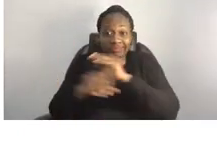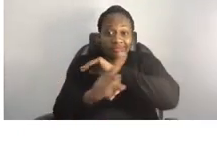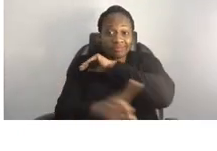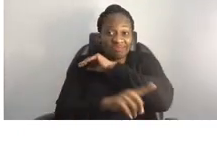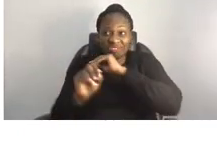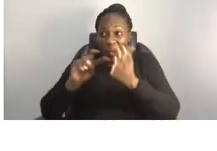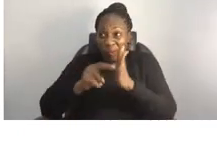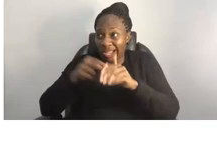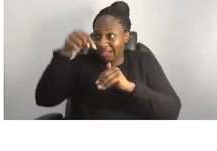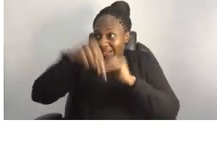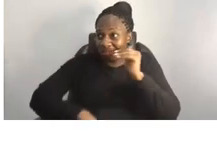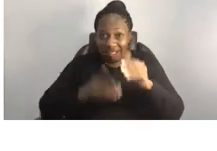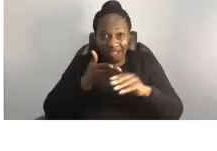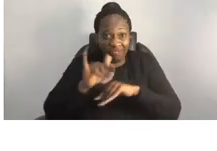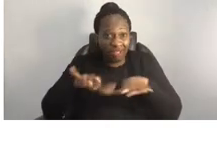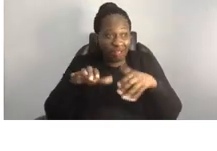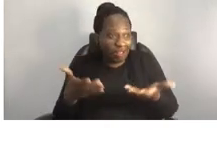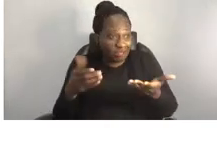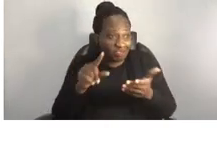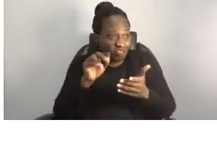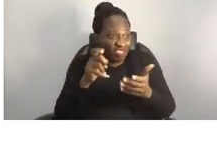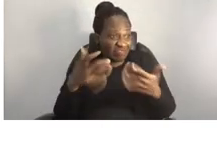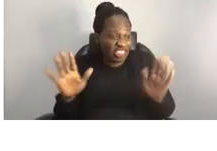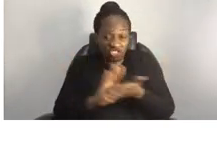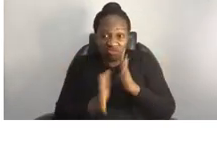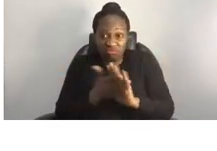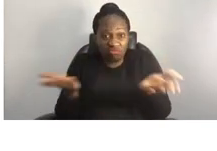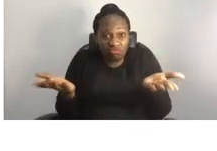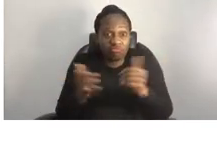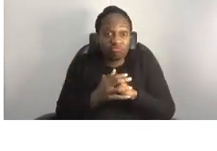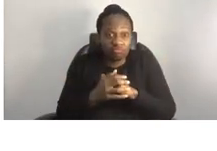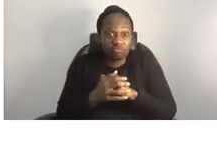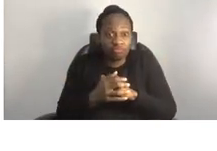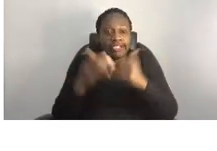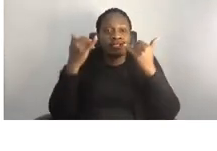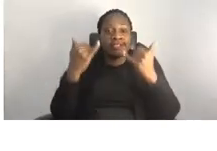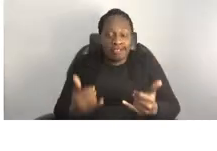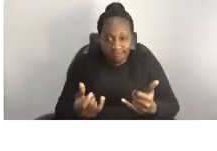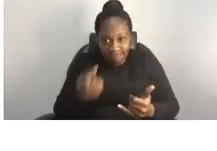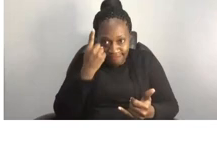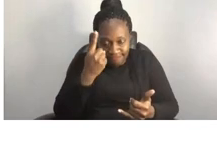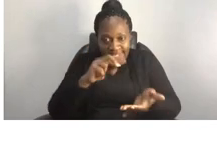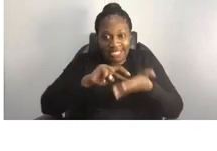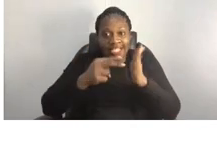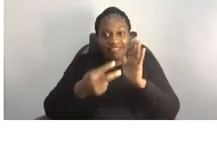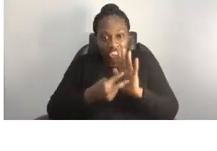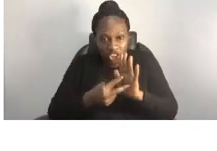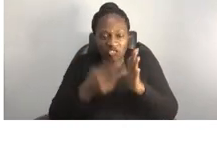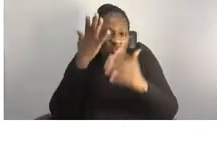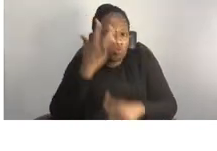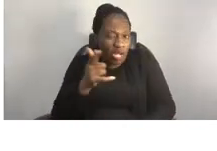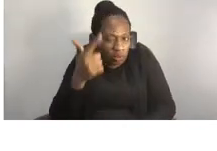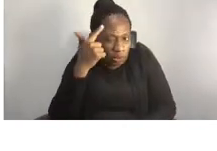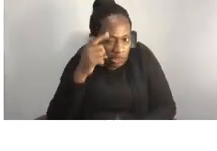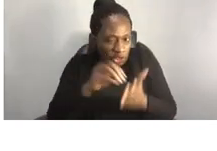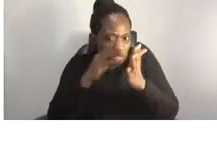further meaning beyond that classroom and that grade. So now that we have a definition, why do you think